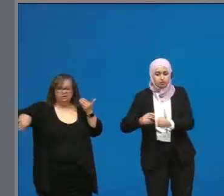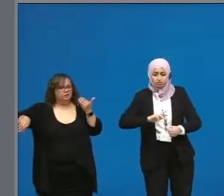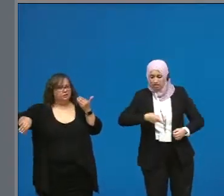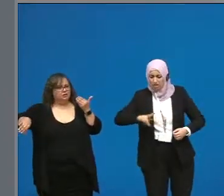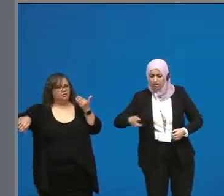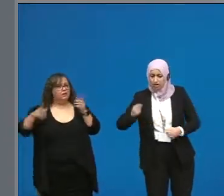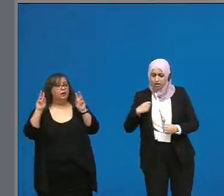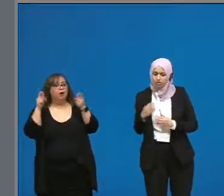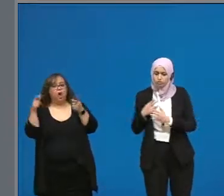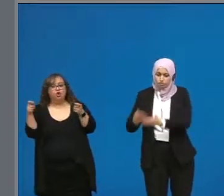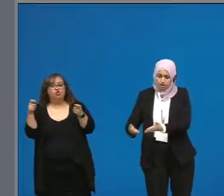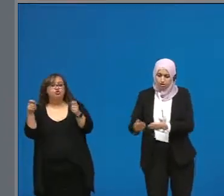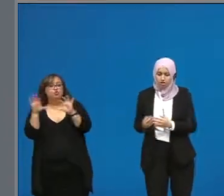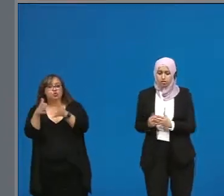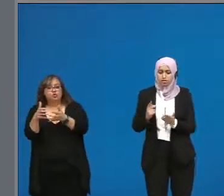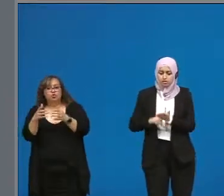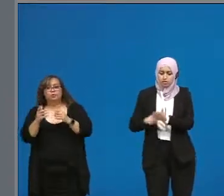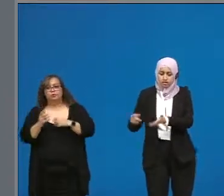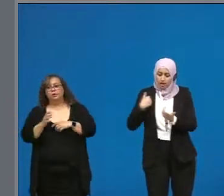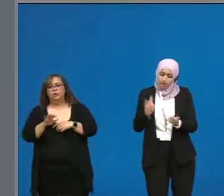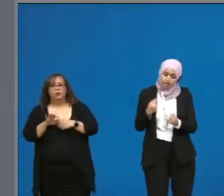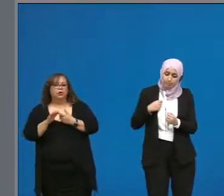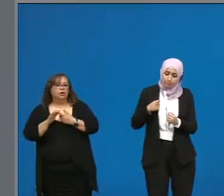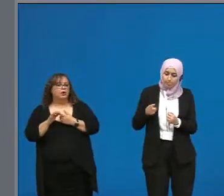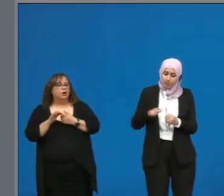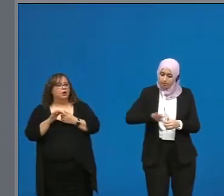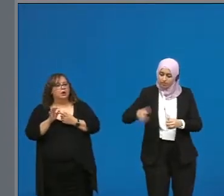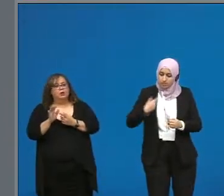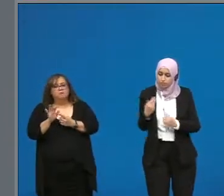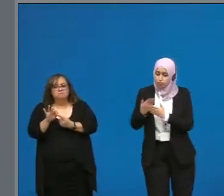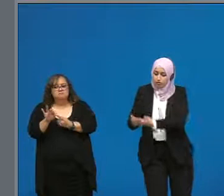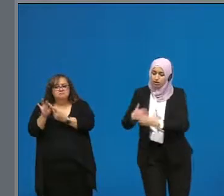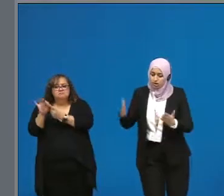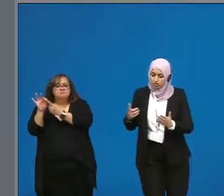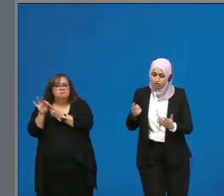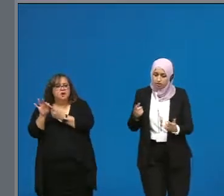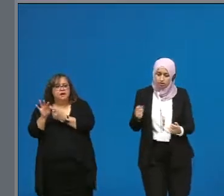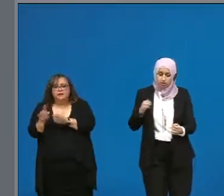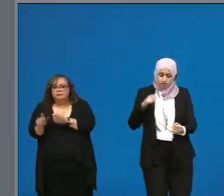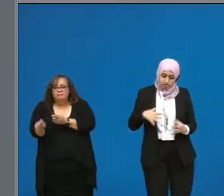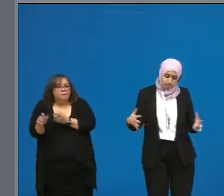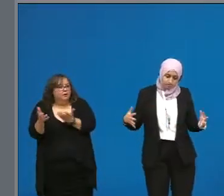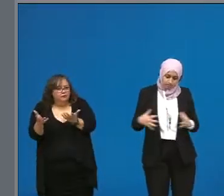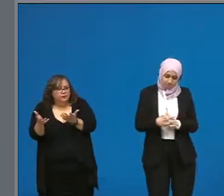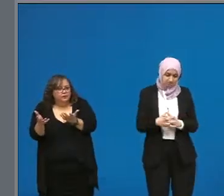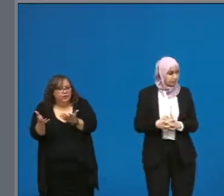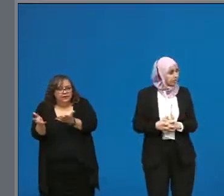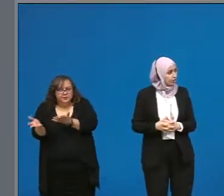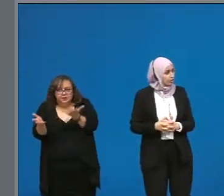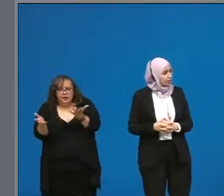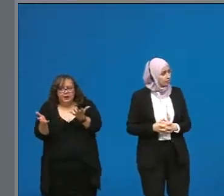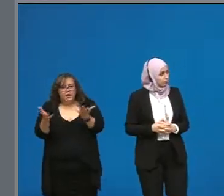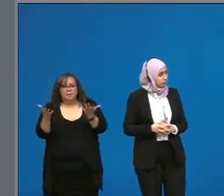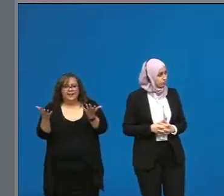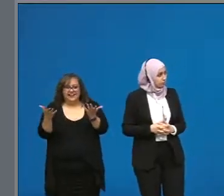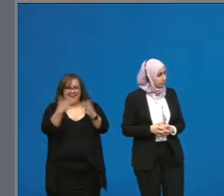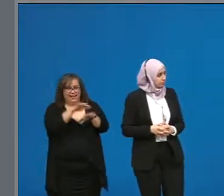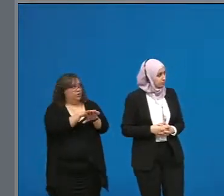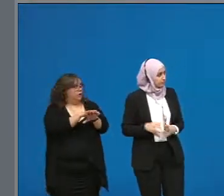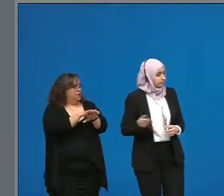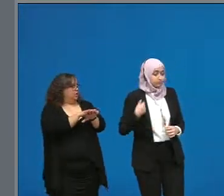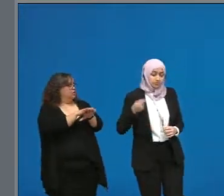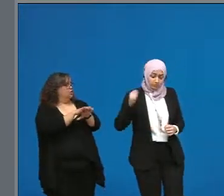groups or individual special measures. We want to move towards a point of integration. And integration step 1 starts to look like